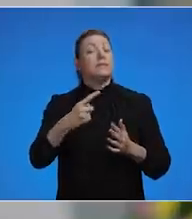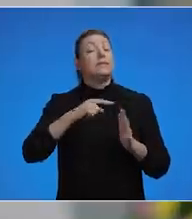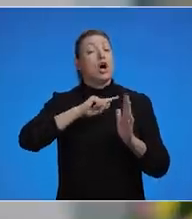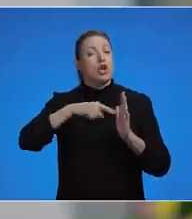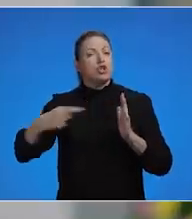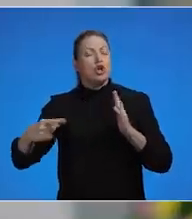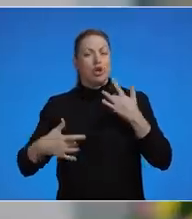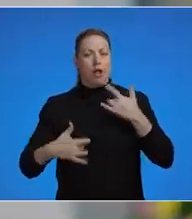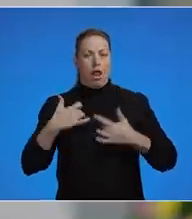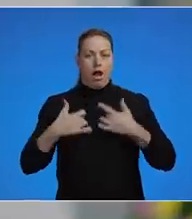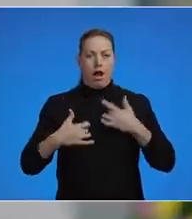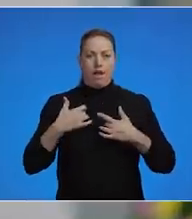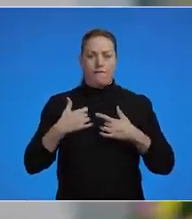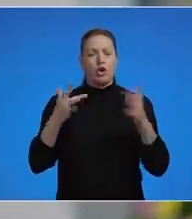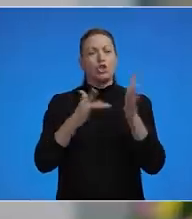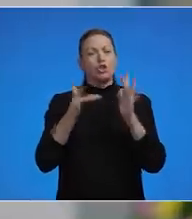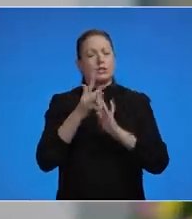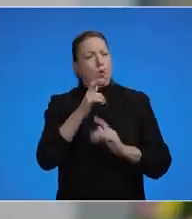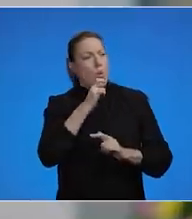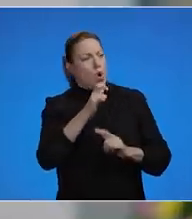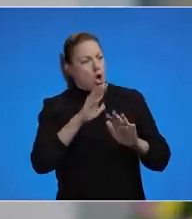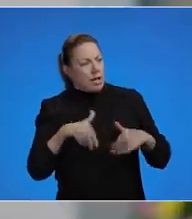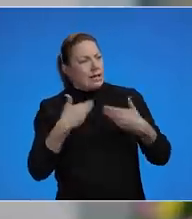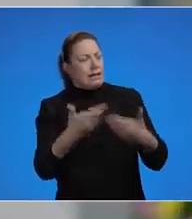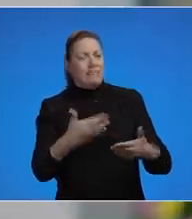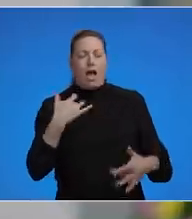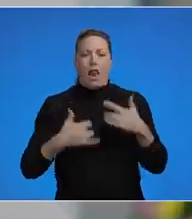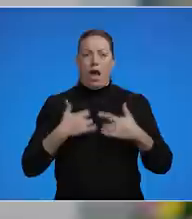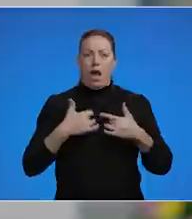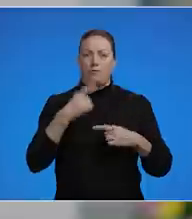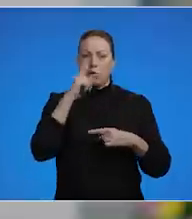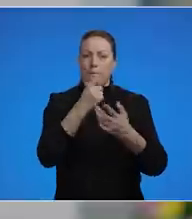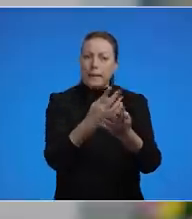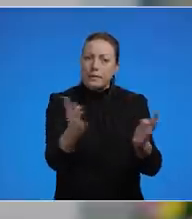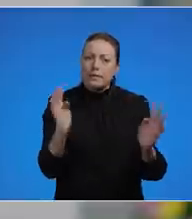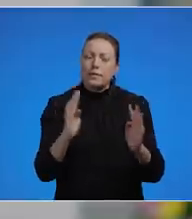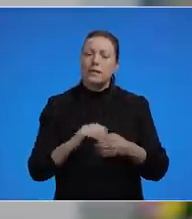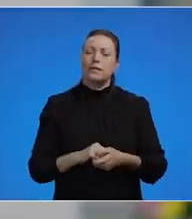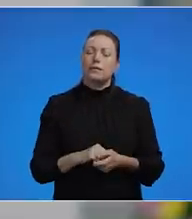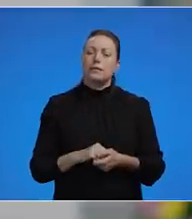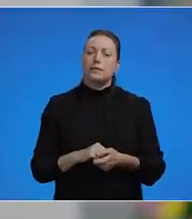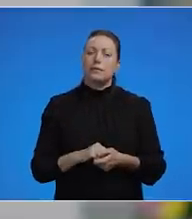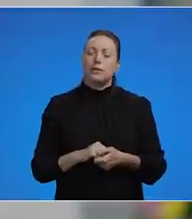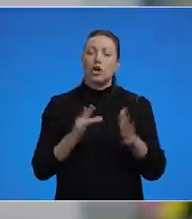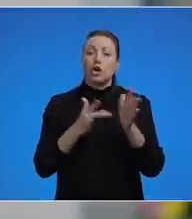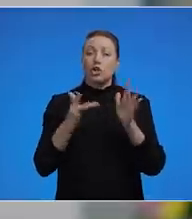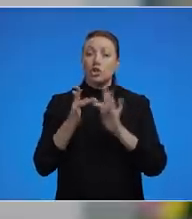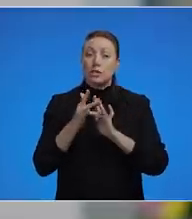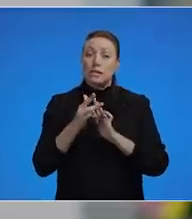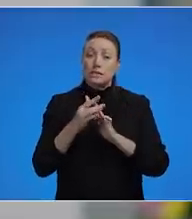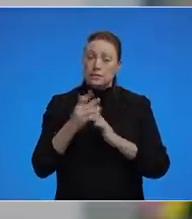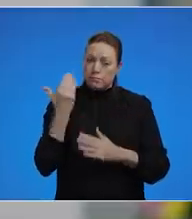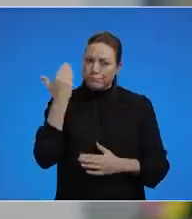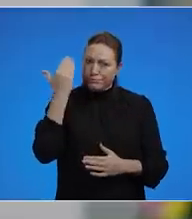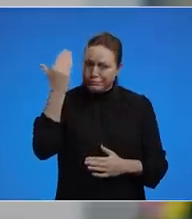of eternal life. His words truly bring life to people. But Jesus did not only give us